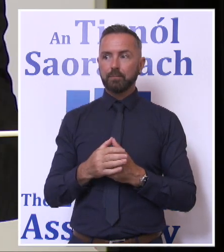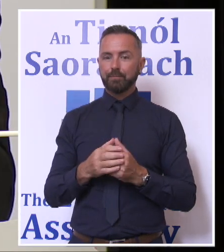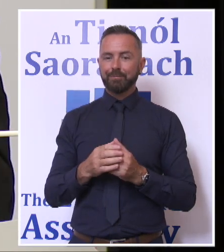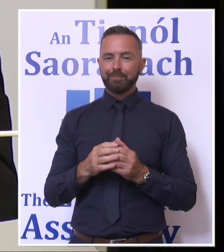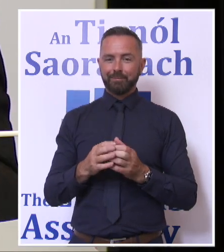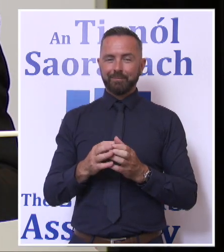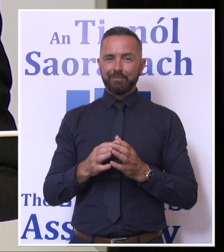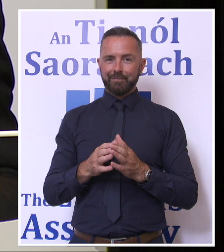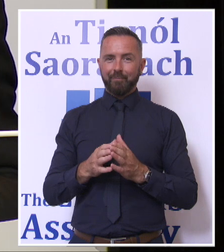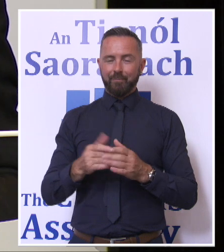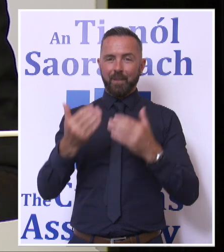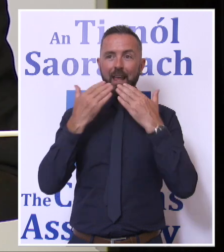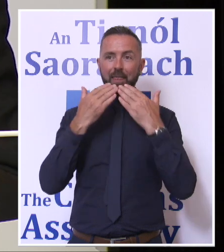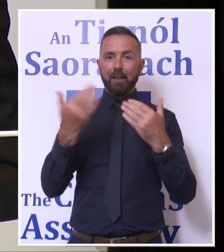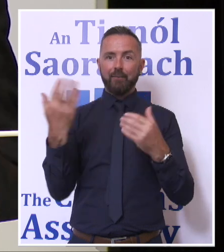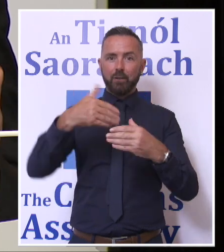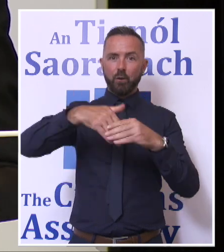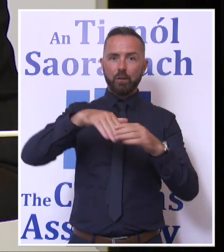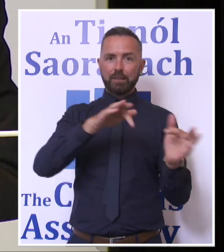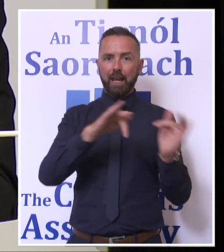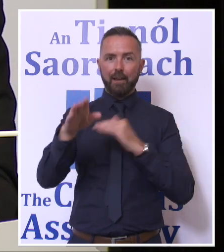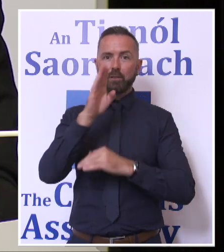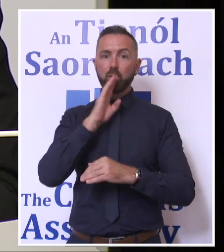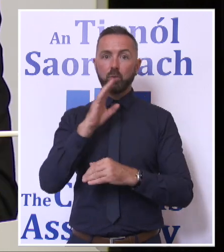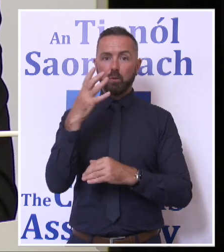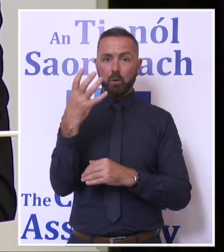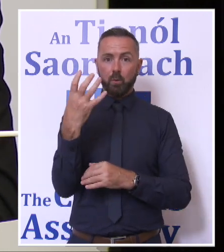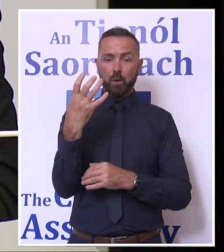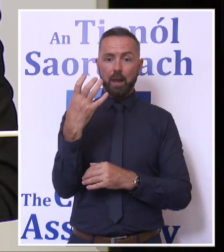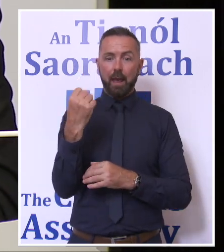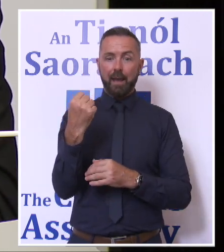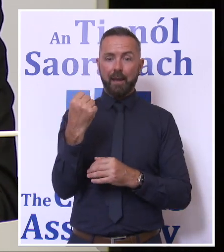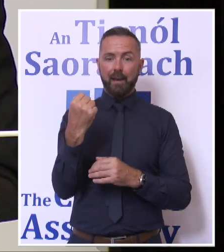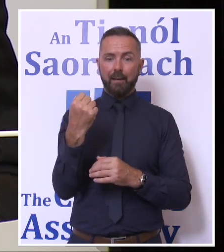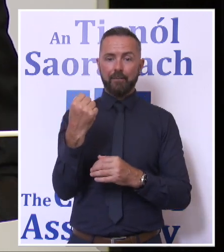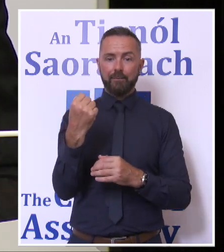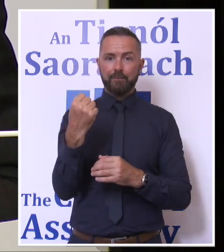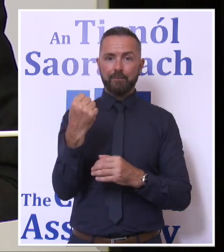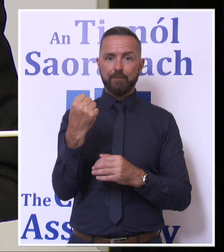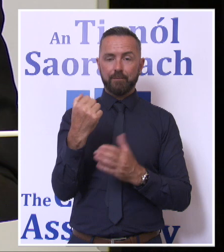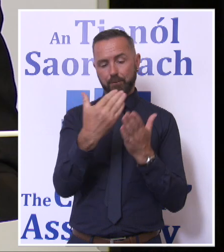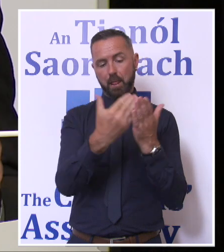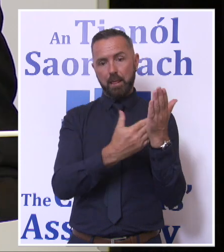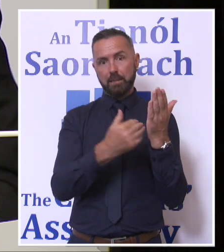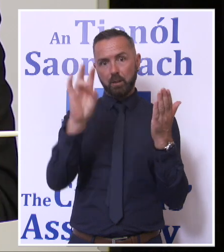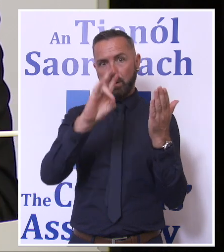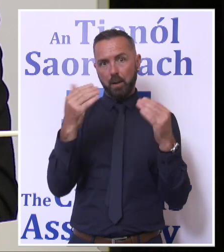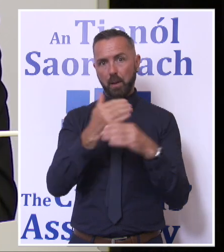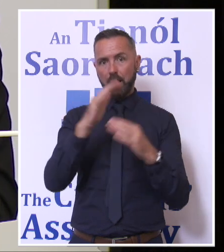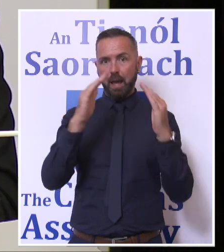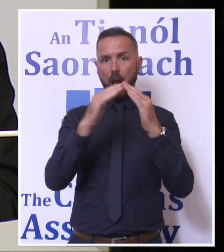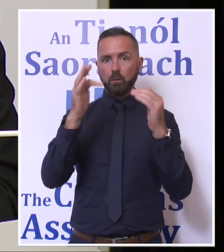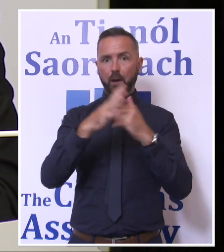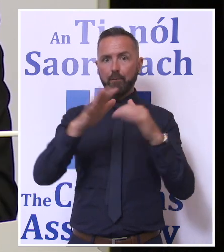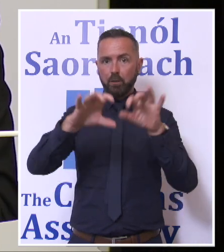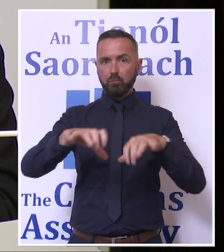Thank you so much for being with us this afternoon. We've been given a remit by our Houses of the Oireachtas, our Parliament here in Ireland,